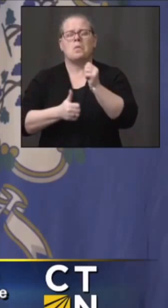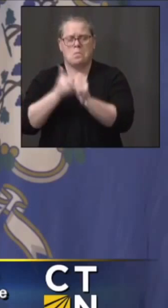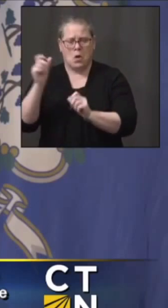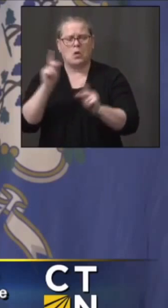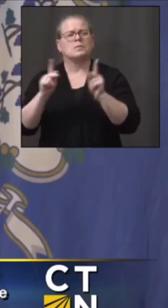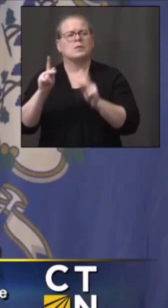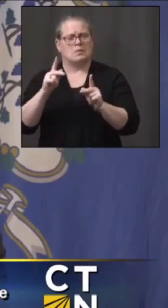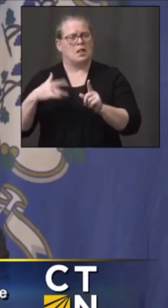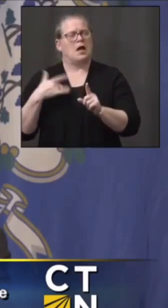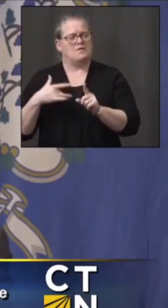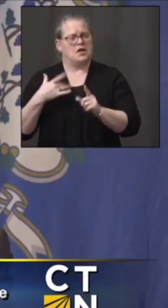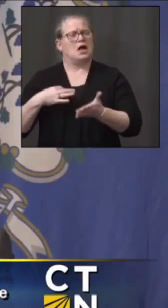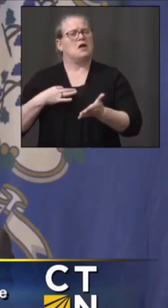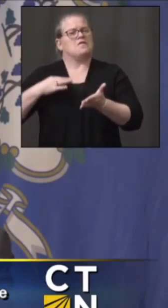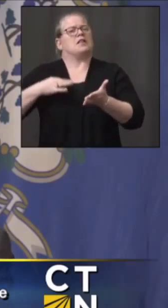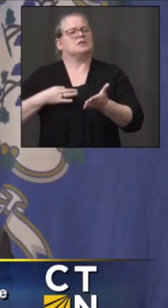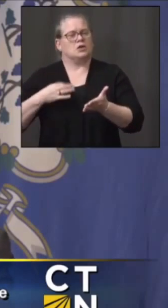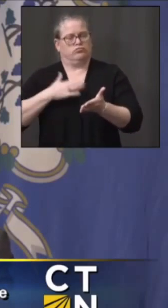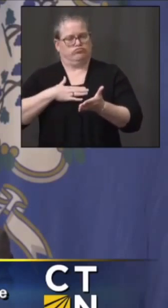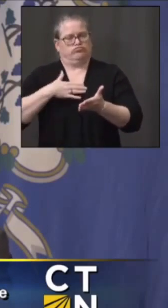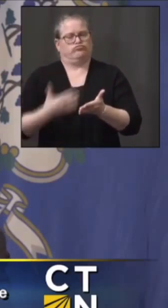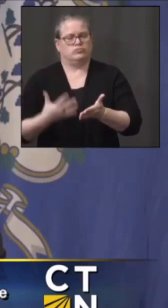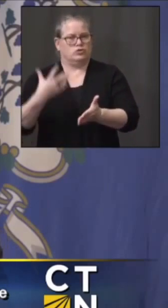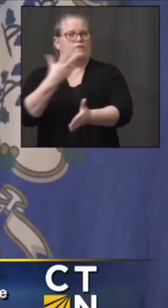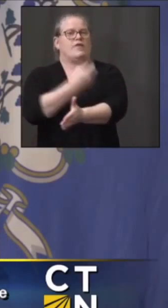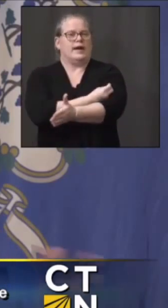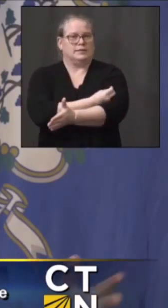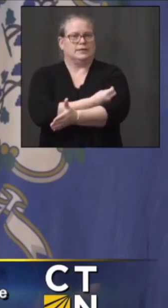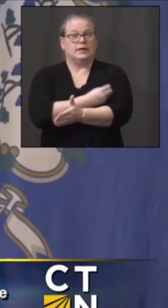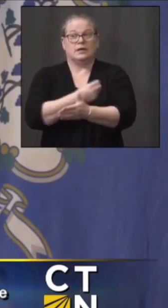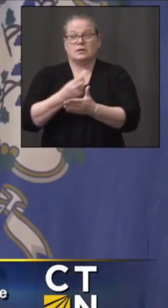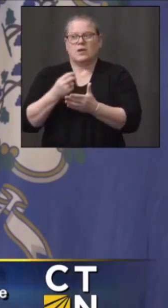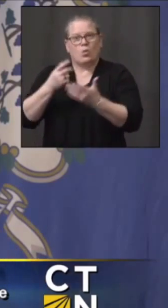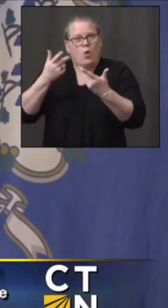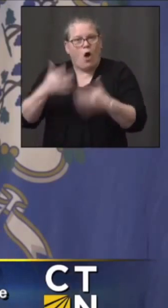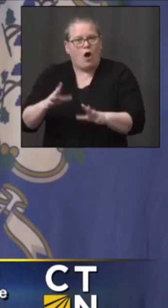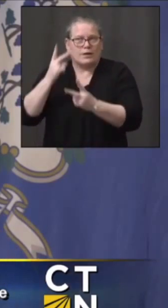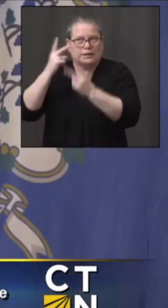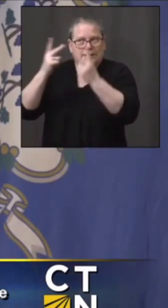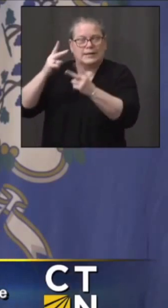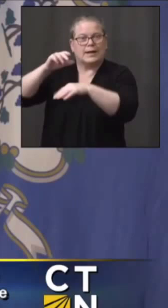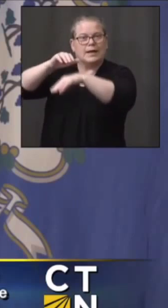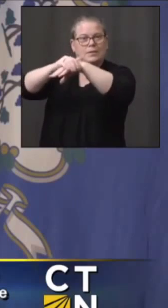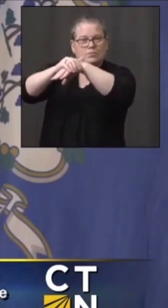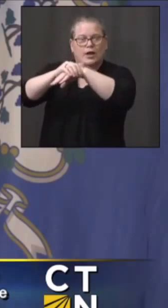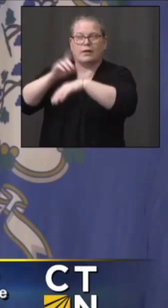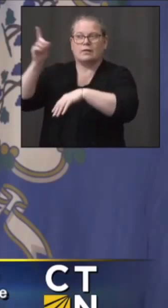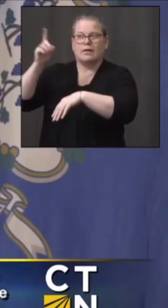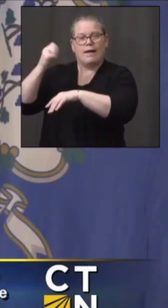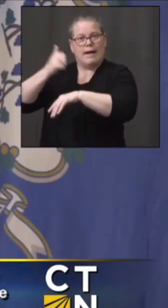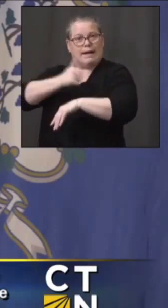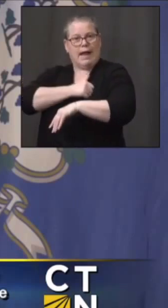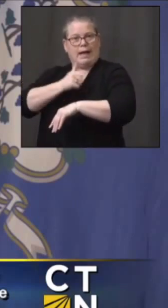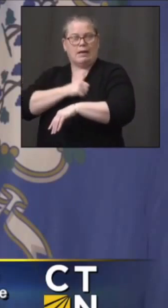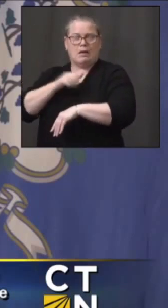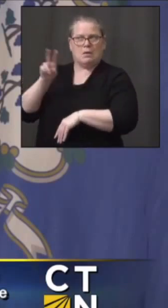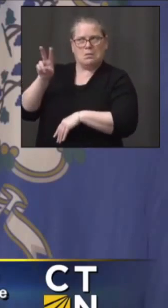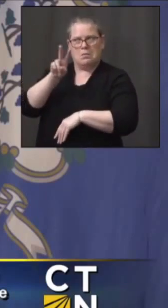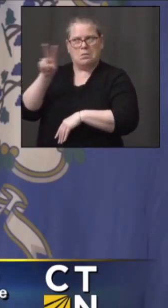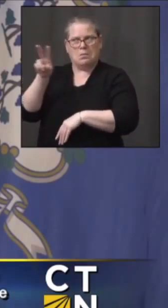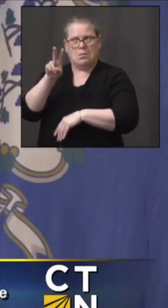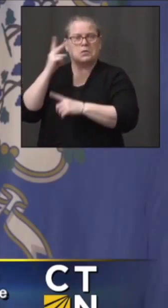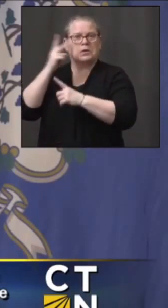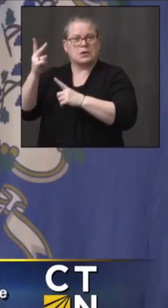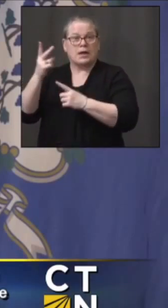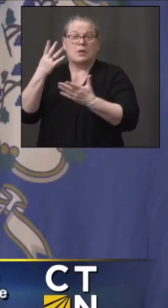the vaccine. I think we already have some history building in Britain. Canada's doing this. I think you're going to look around in a month or two, see your